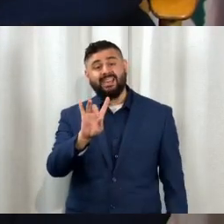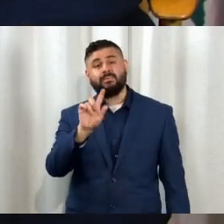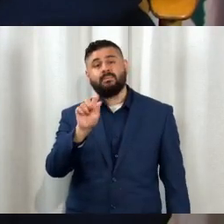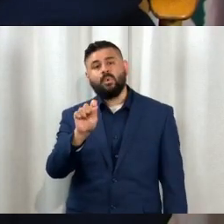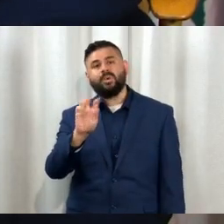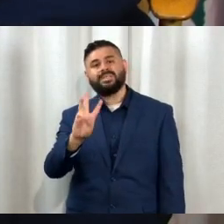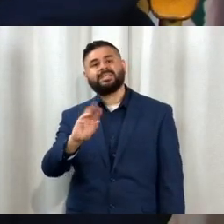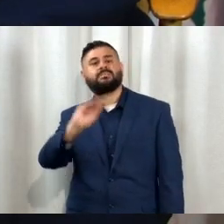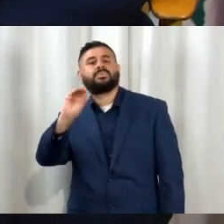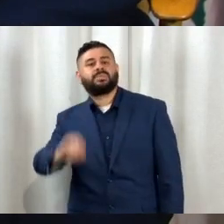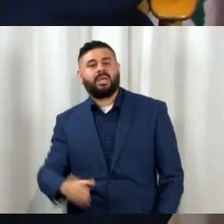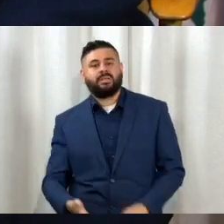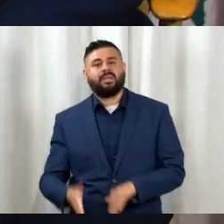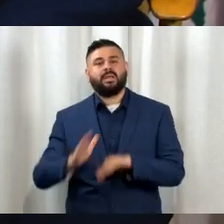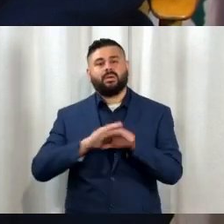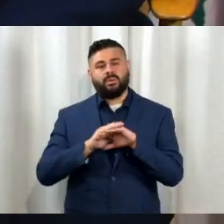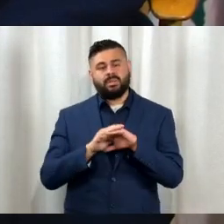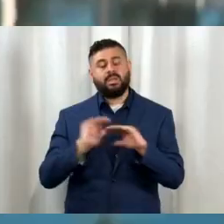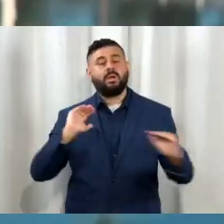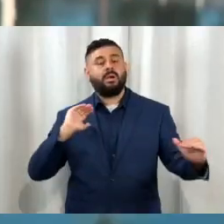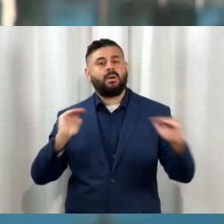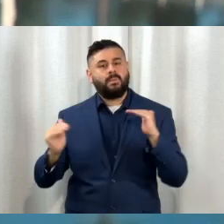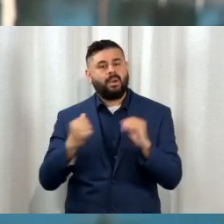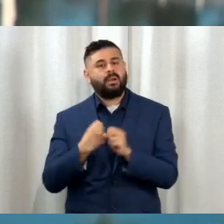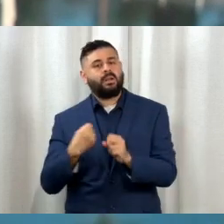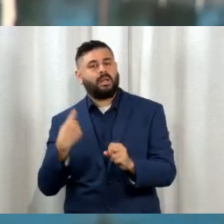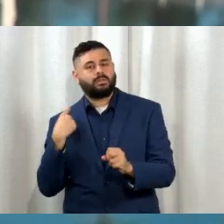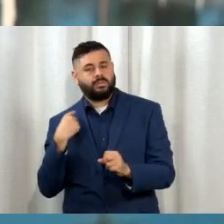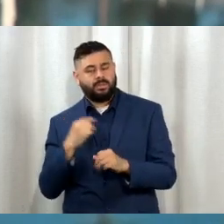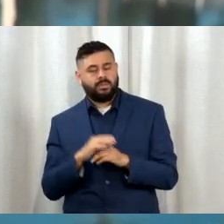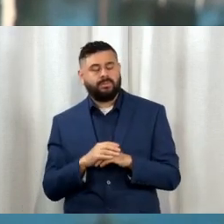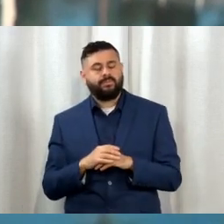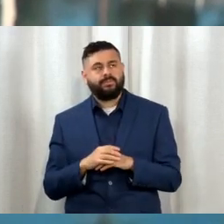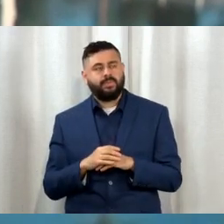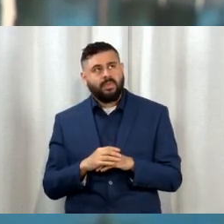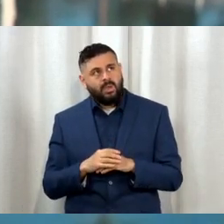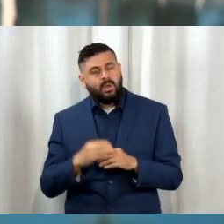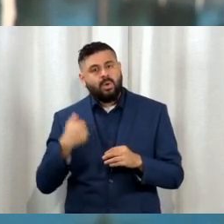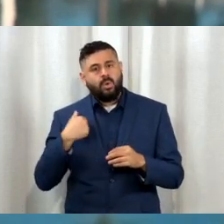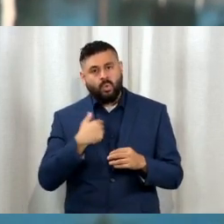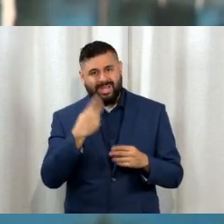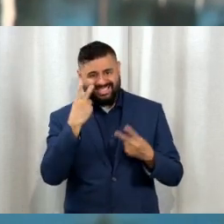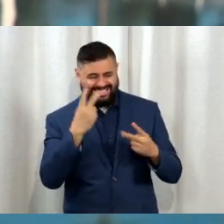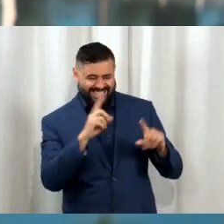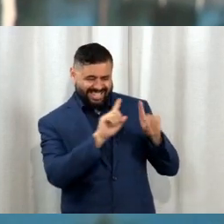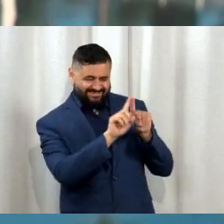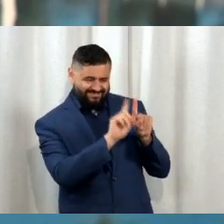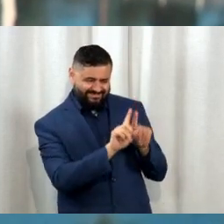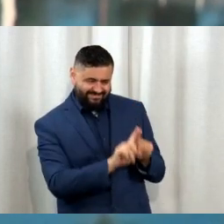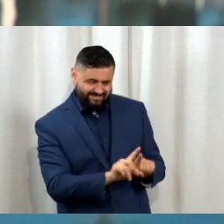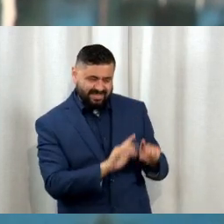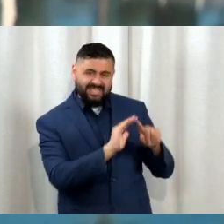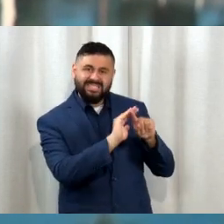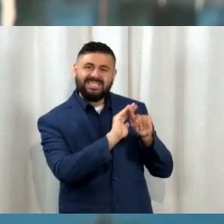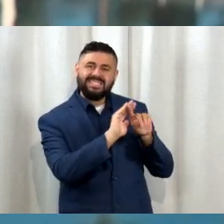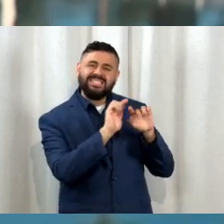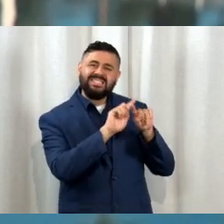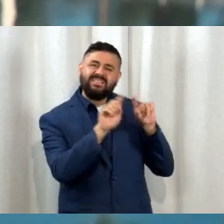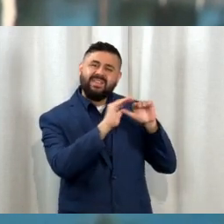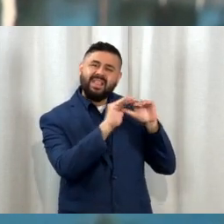8.6% increase in homelessness compared to last year. And so we look at our continuum of care. There's 11 of those in Southern